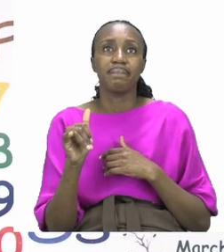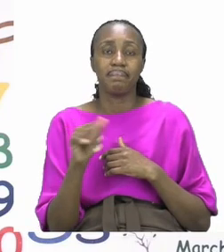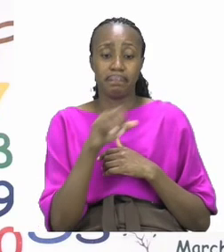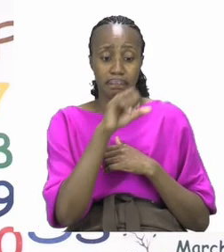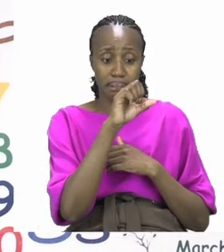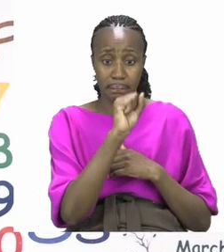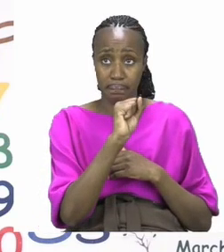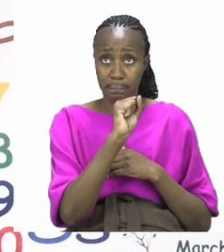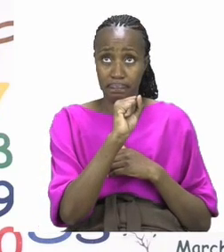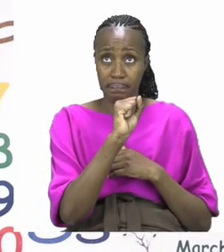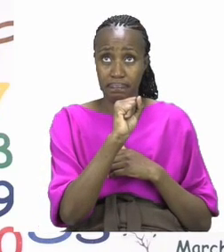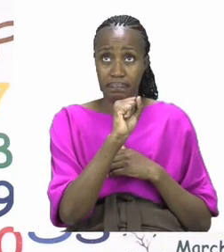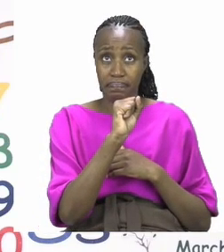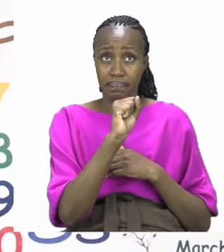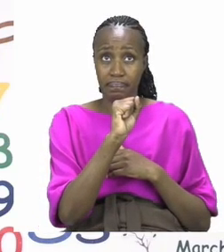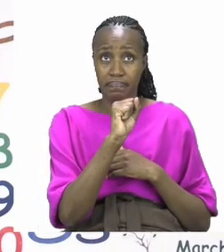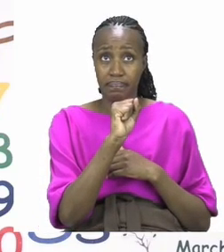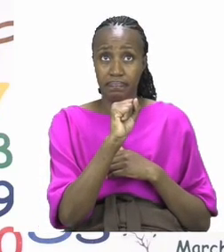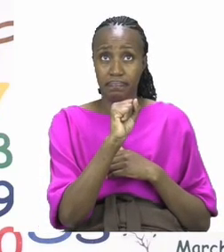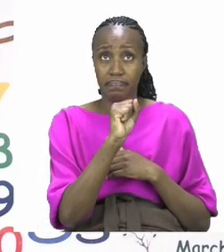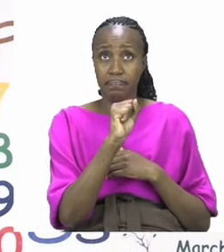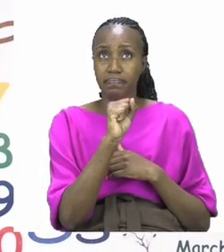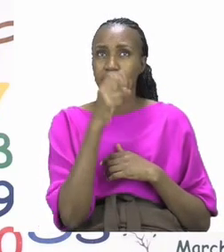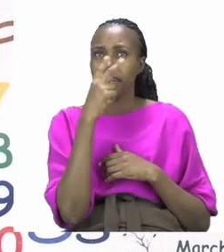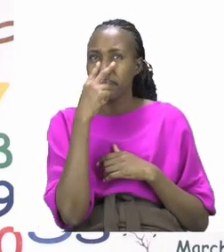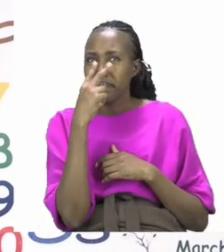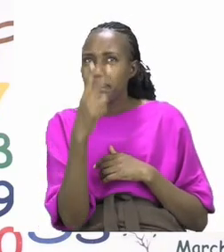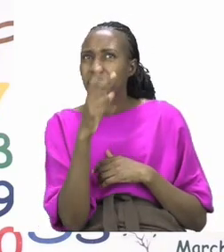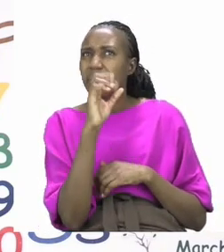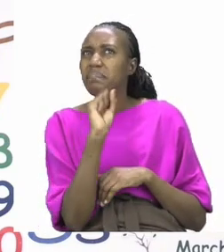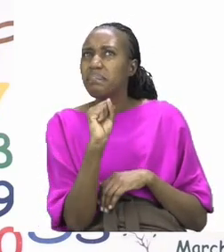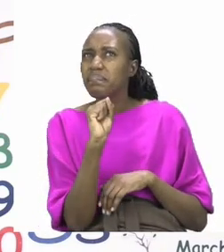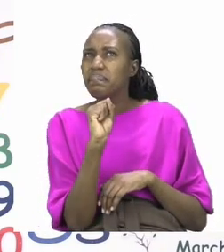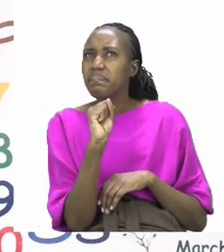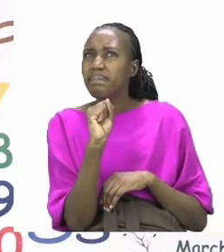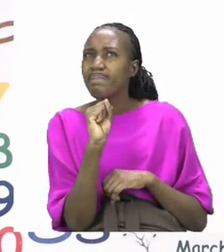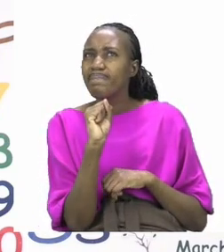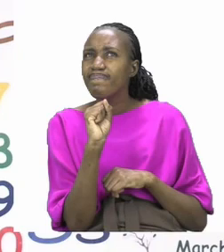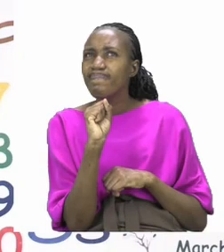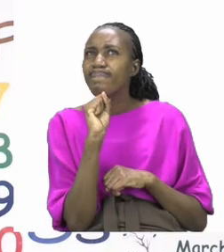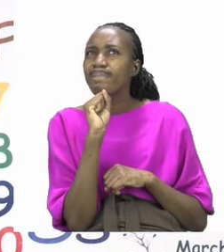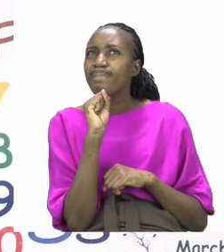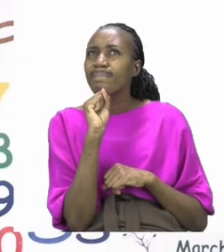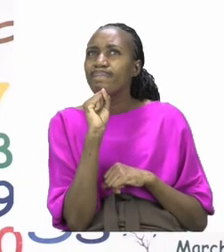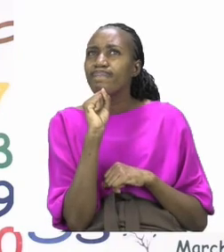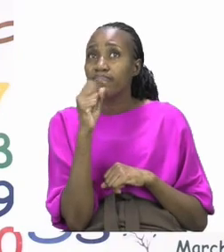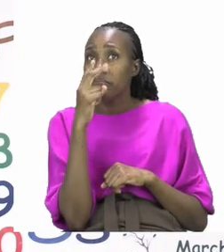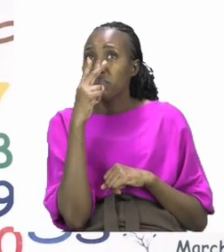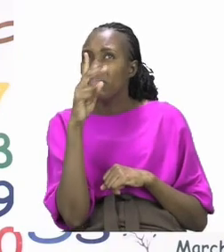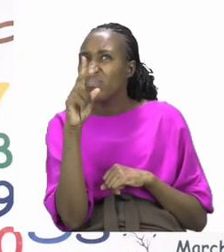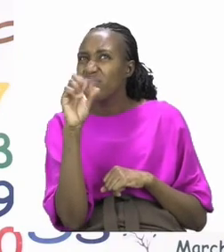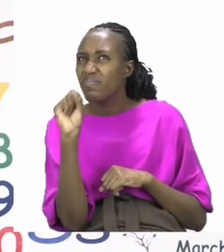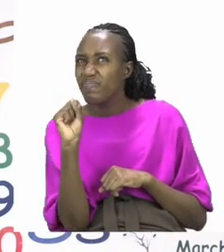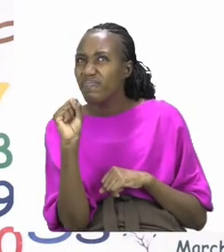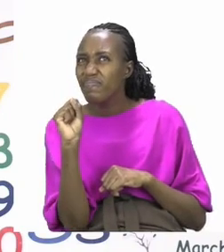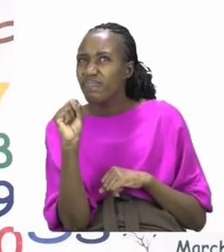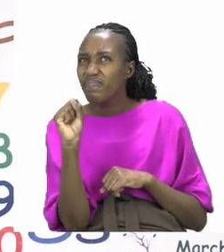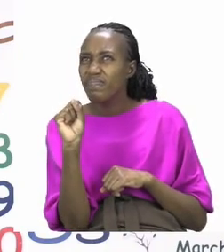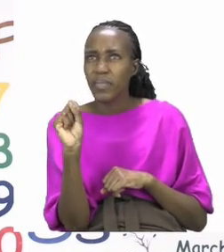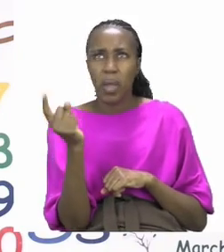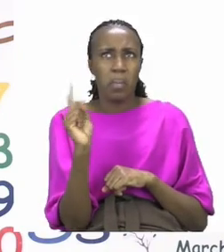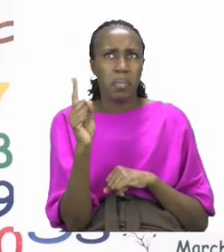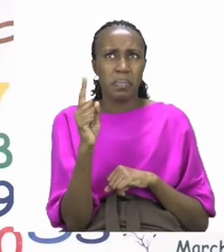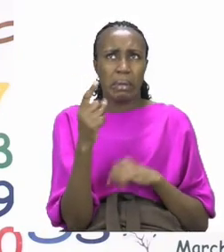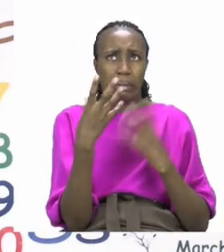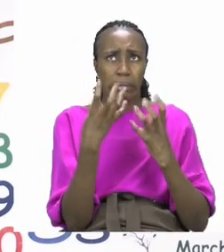for the word sweep. Let's try and find it. I can see an S here, but I